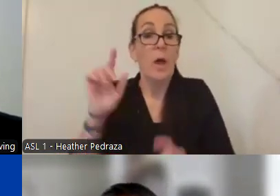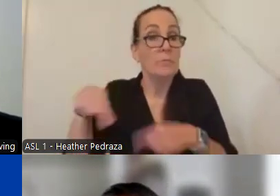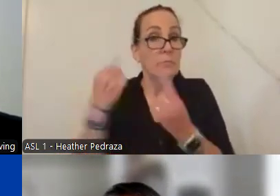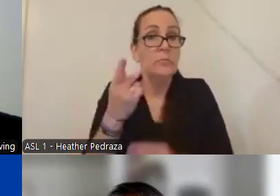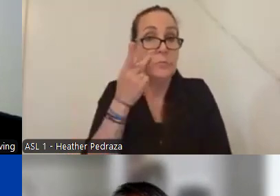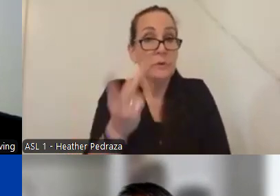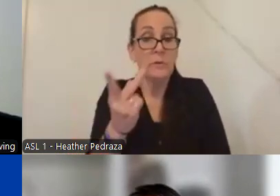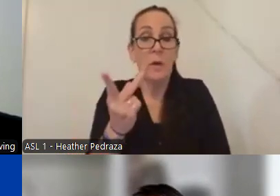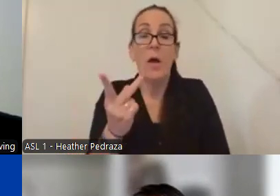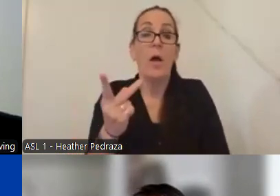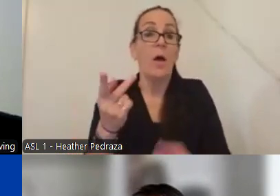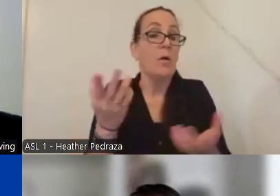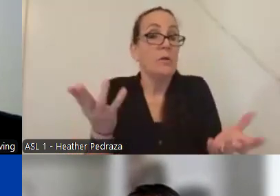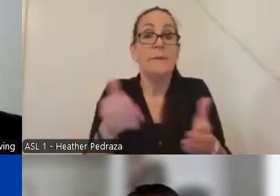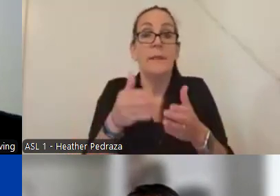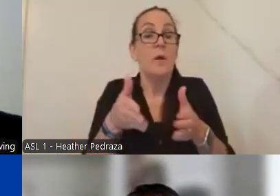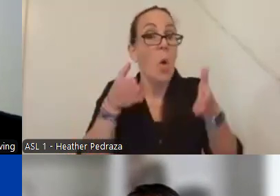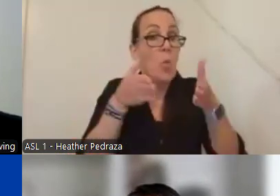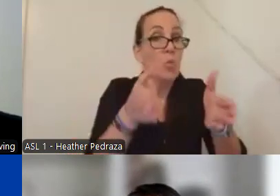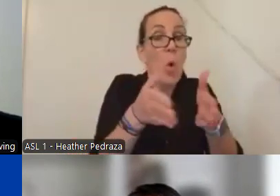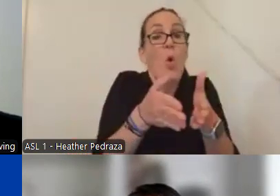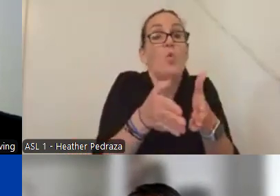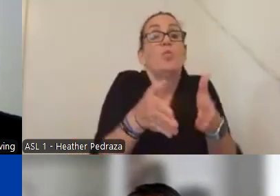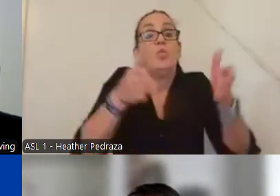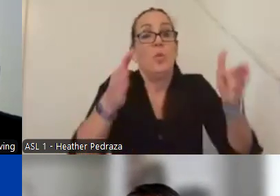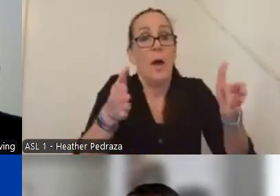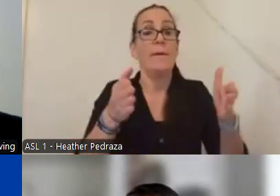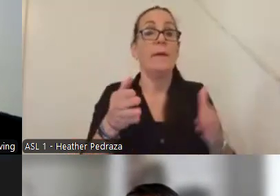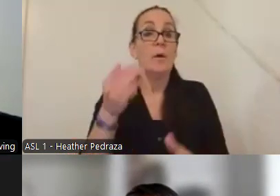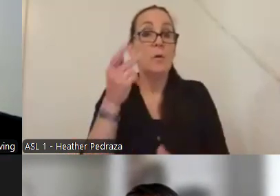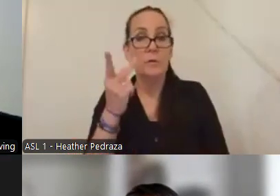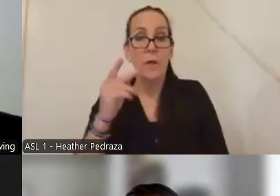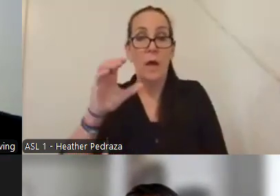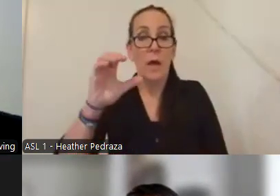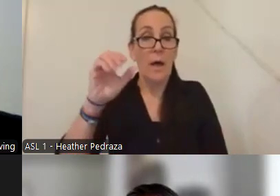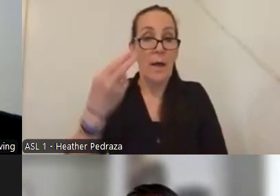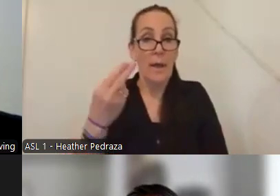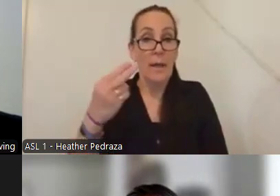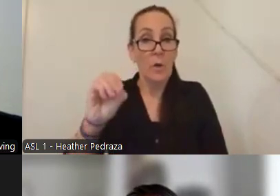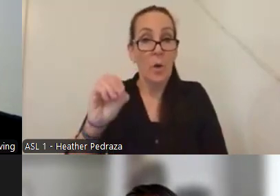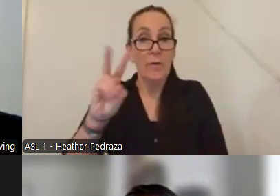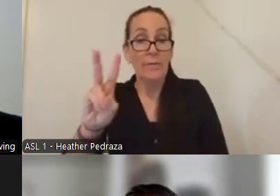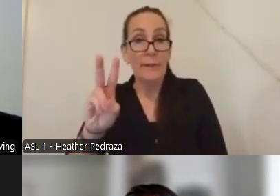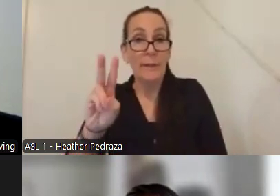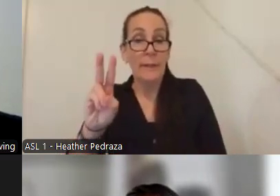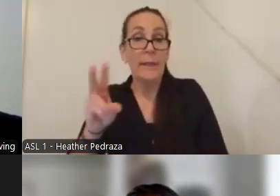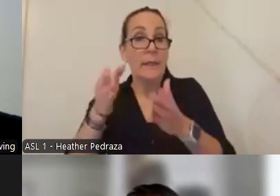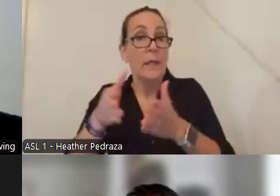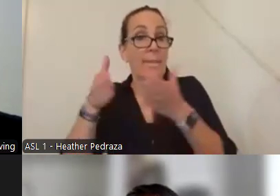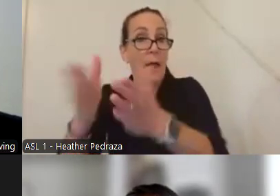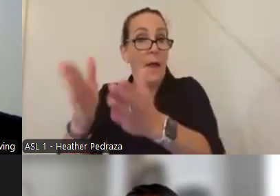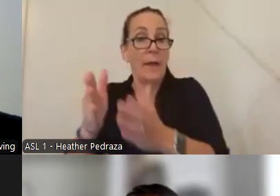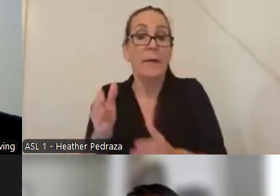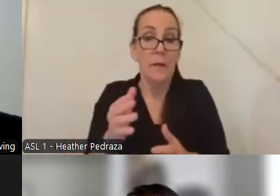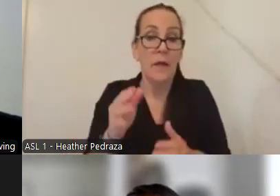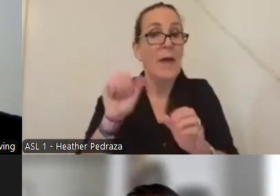road widening. We have seen all kinds of HOV lanes. We have seen fourth bores in the Caldecott Tunnel.